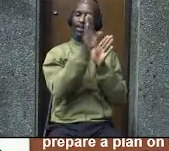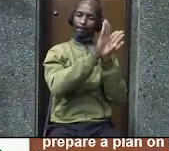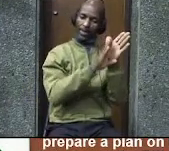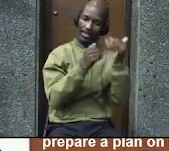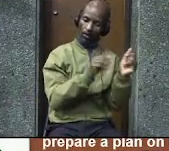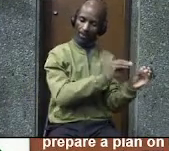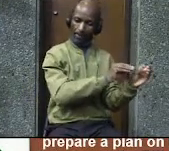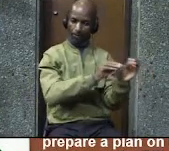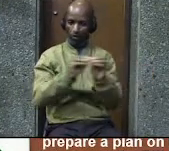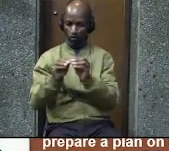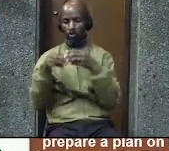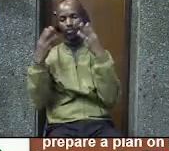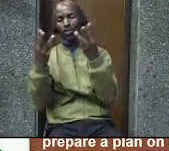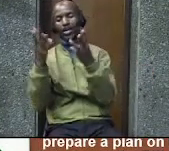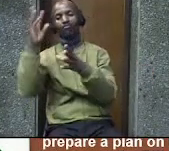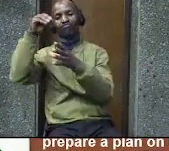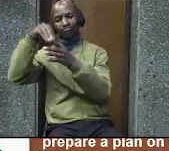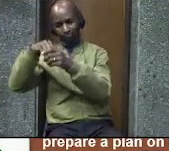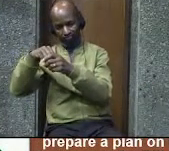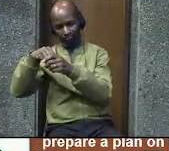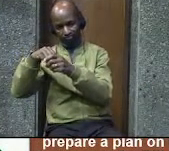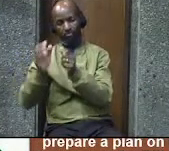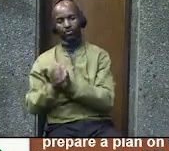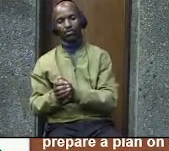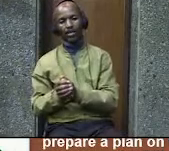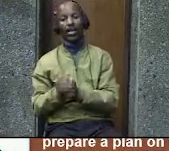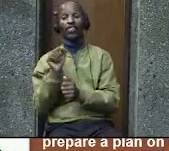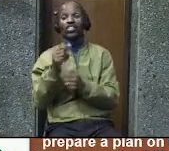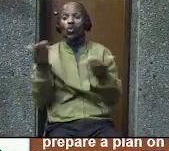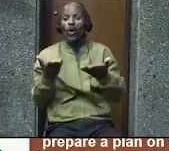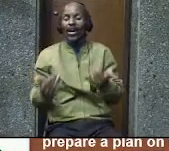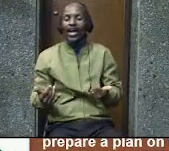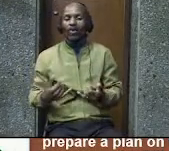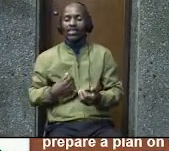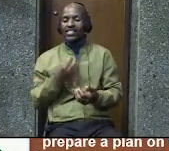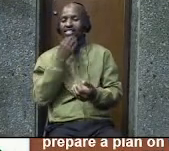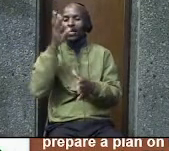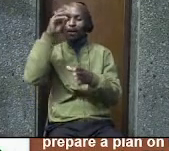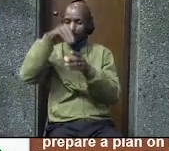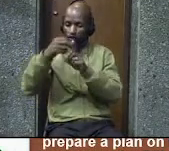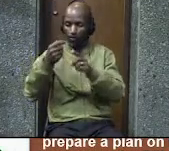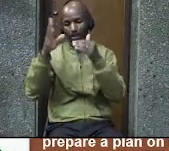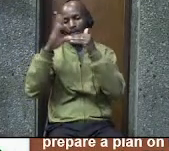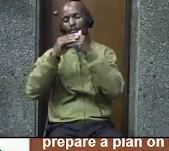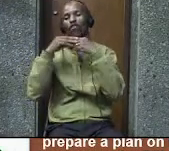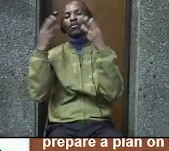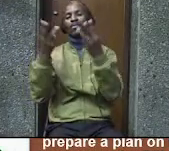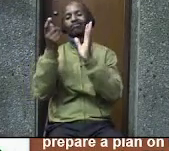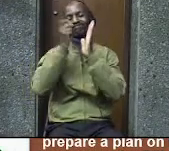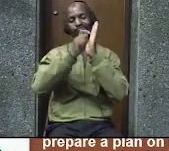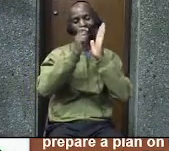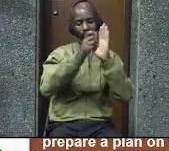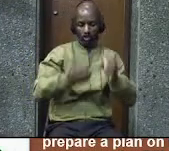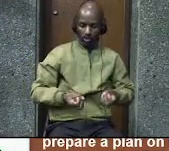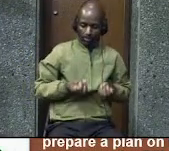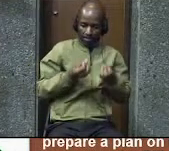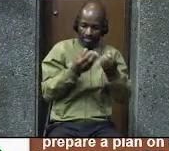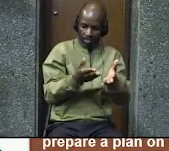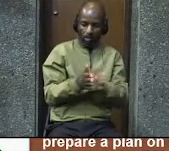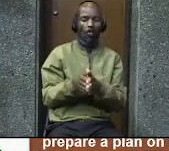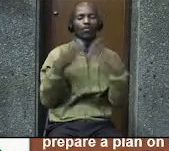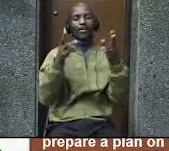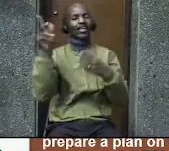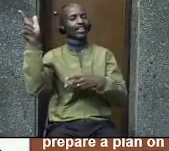then moves on to the public participation phase. And this is where it solicits inputs from members of the public through written submissions or public